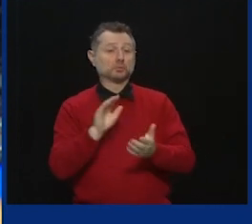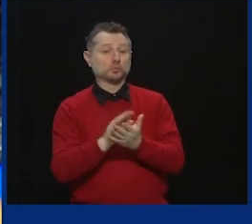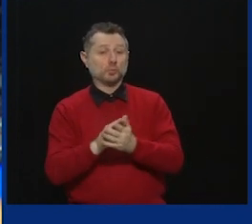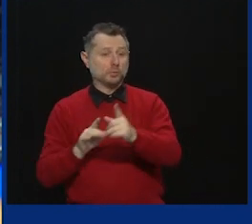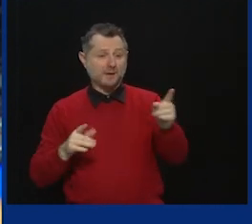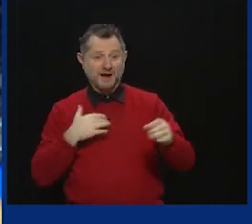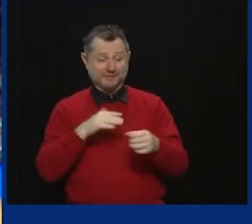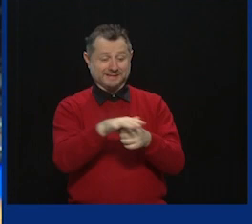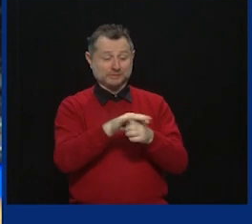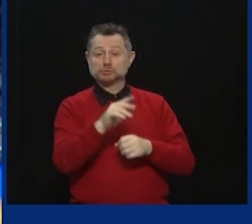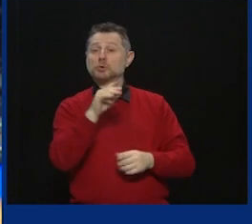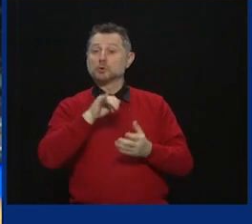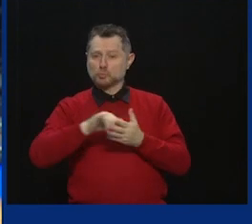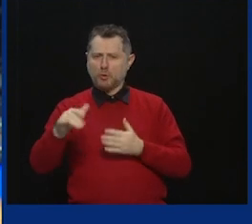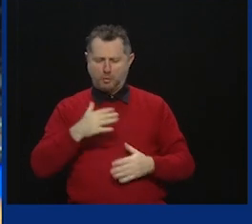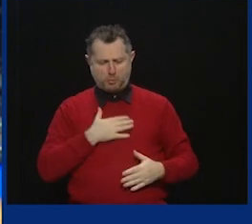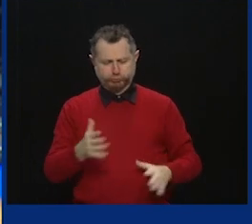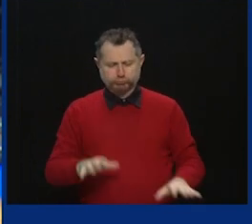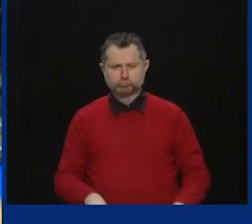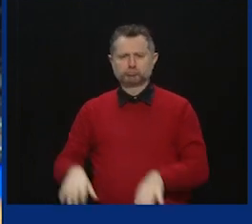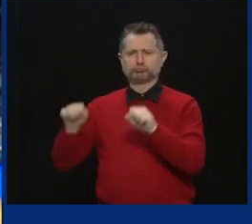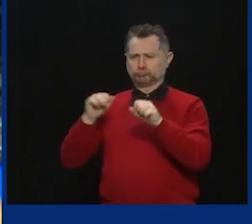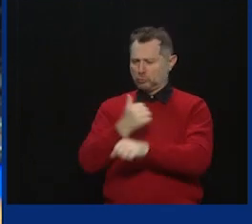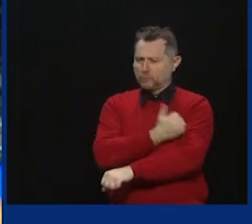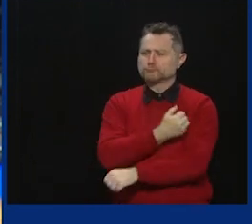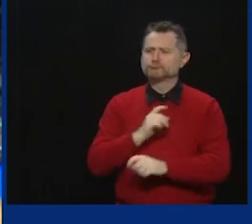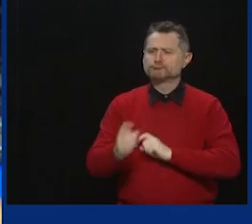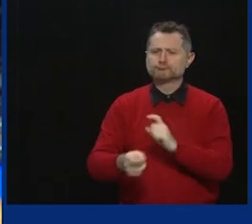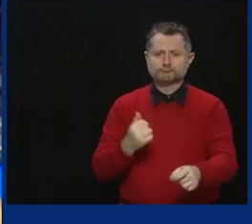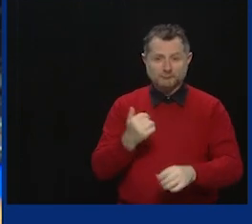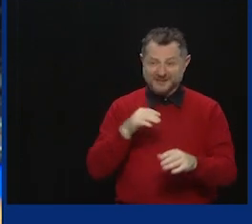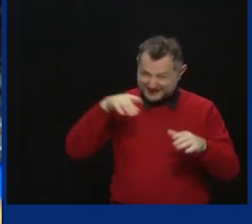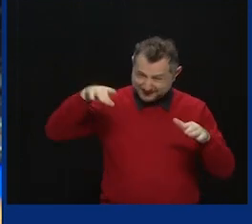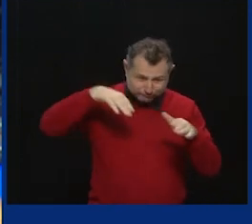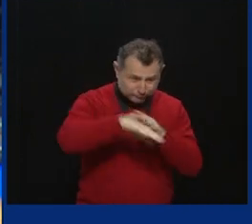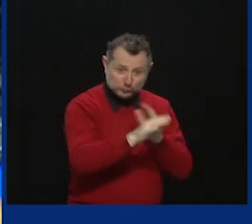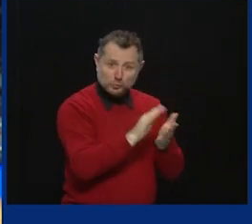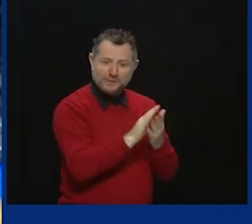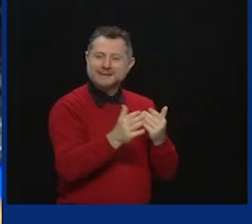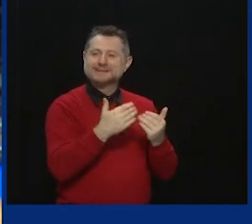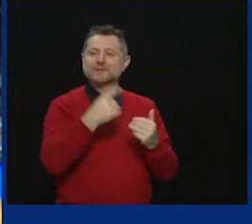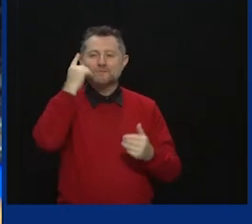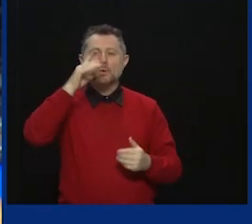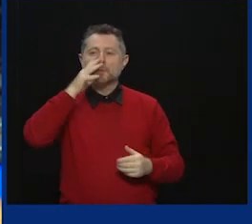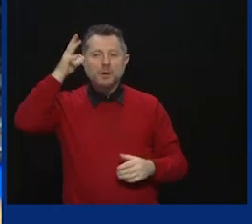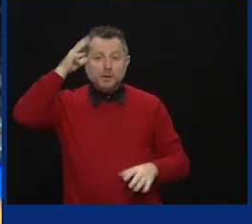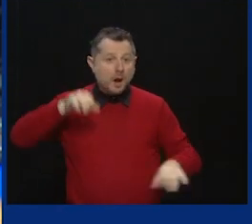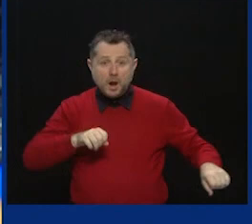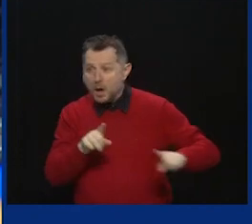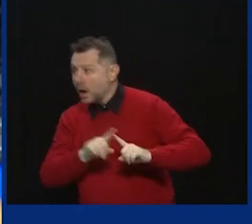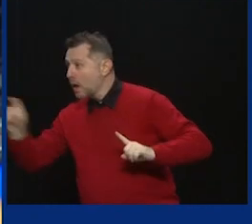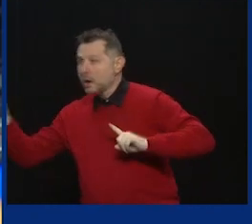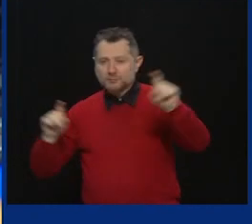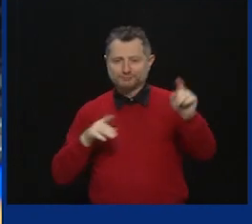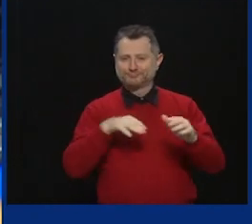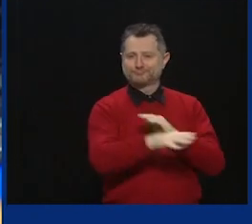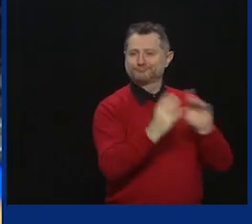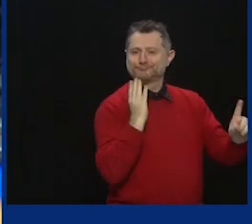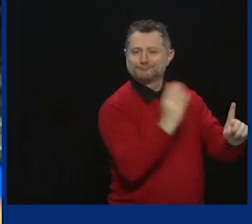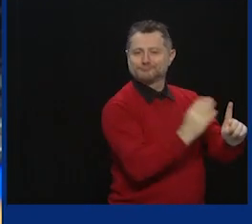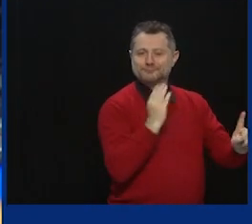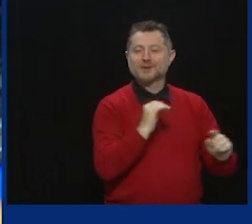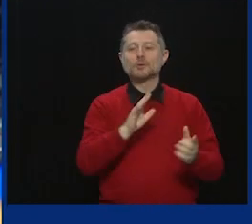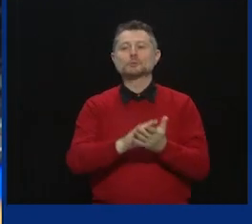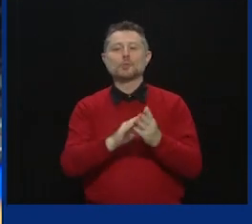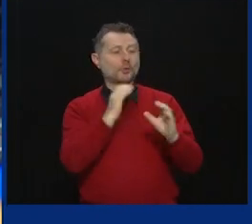have said that they're willing to do the vaccinations on site, so it makes it easier for families. A lot of the schools will be directly communicating with the parents